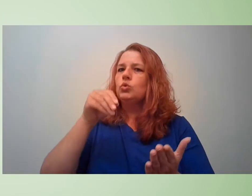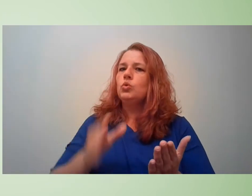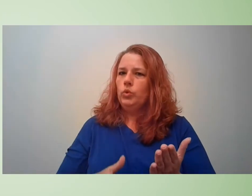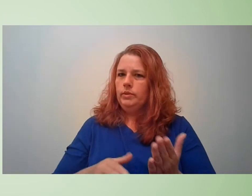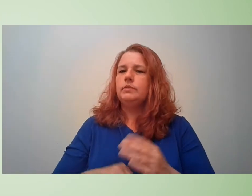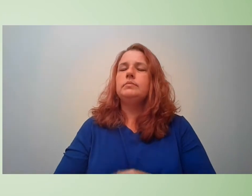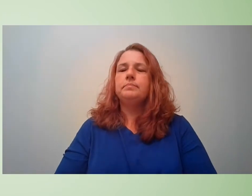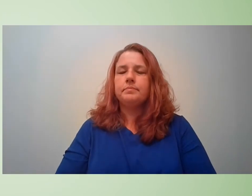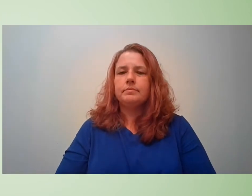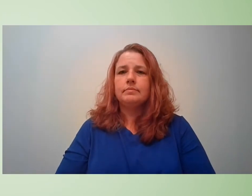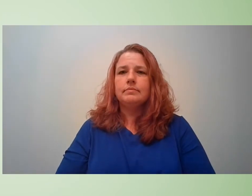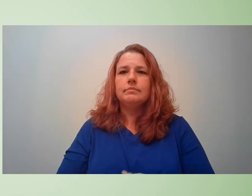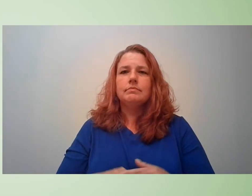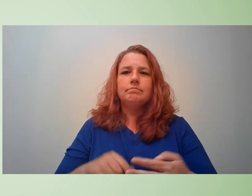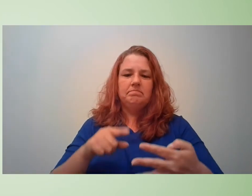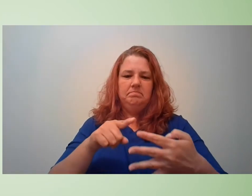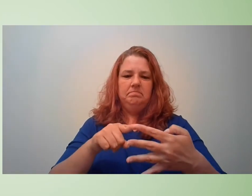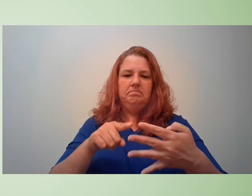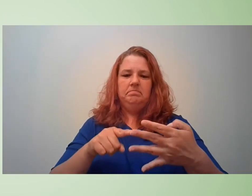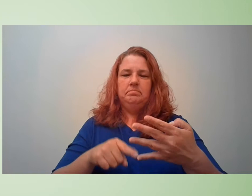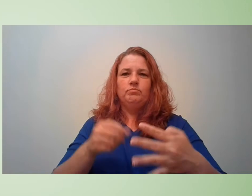websites in this presentation.